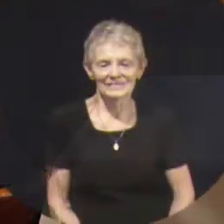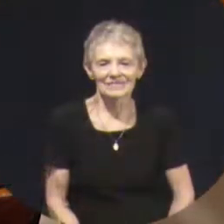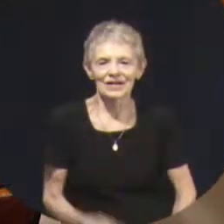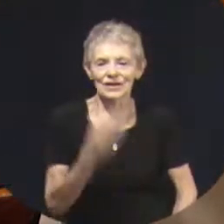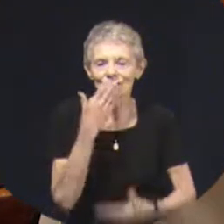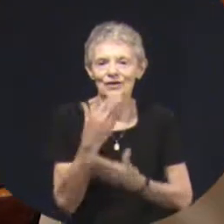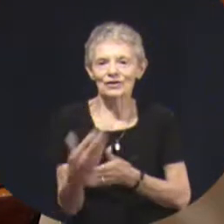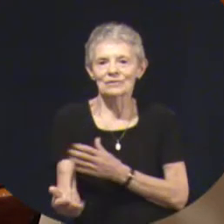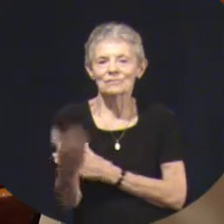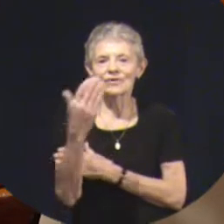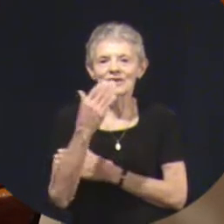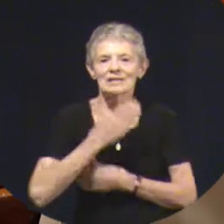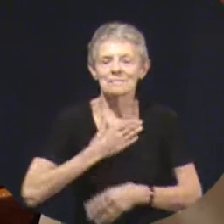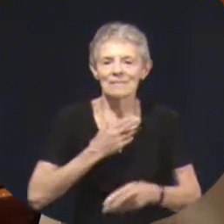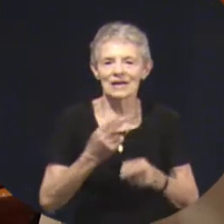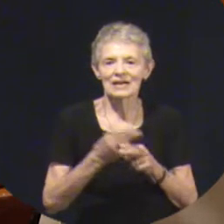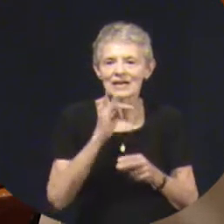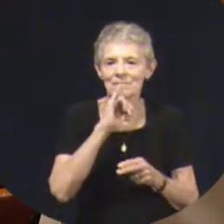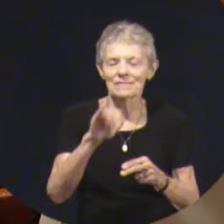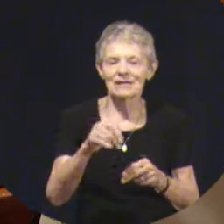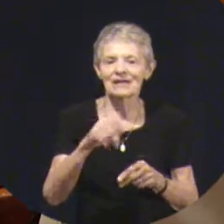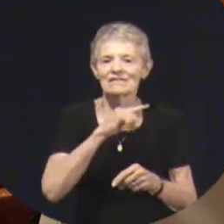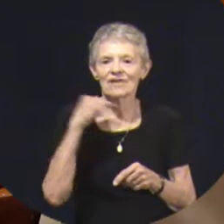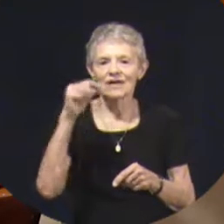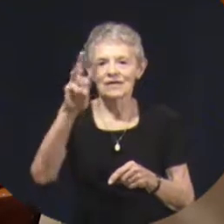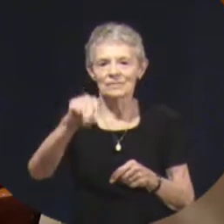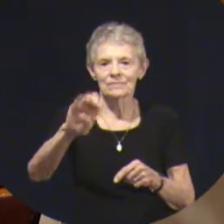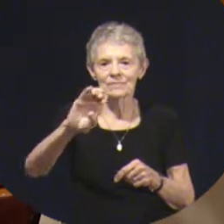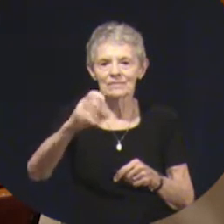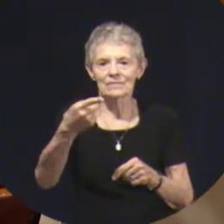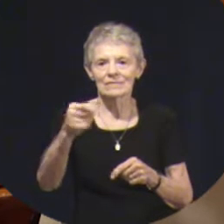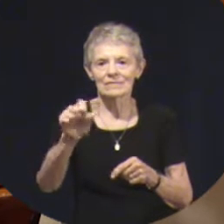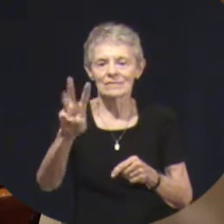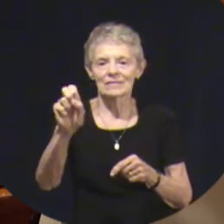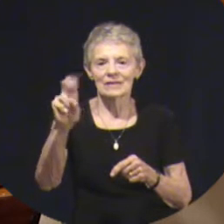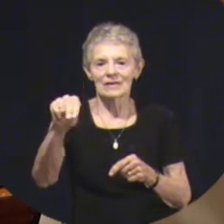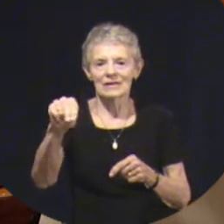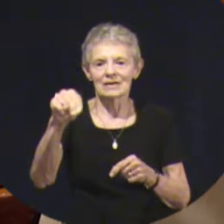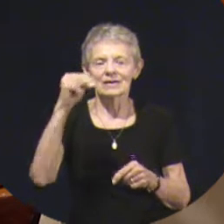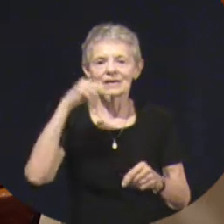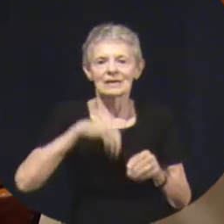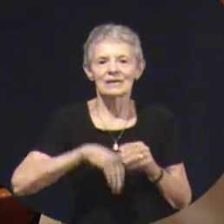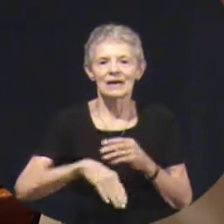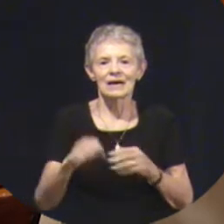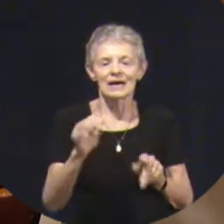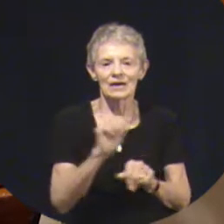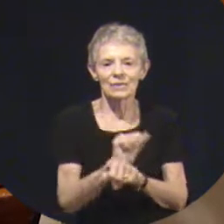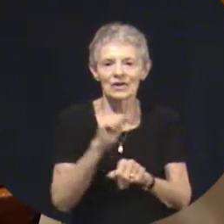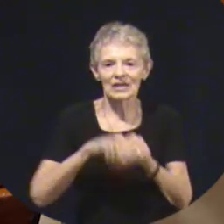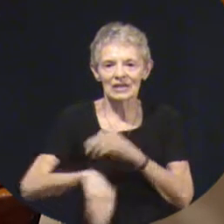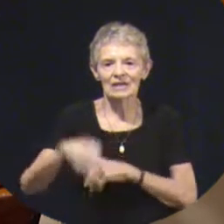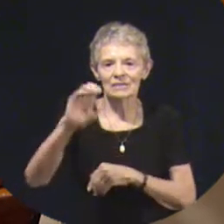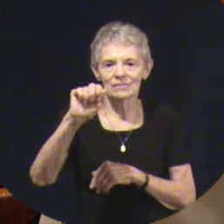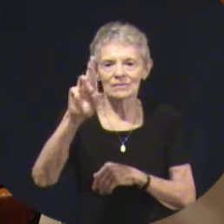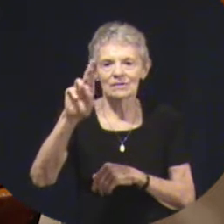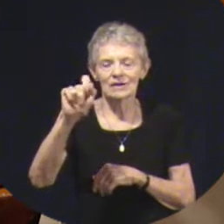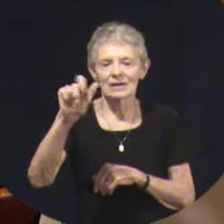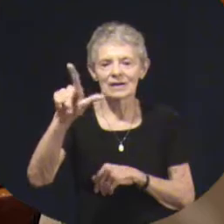Good morning. My name is Father Jim McGowan. I am the pastor of San Ysidro Catholic Church in Corrales. It is so good to be with you this